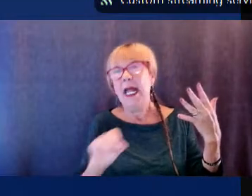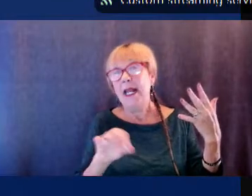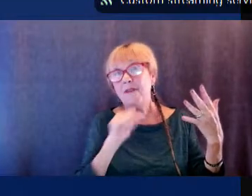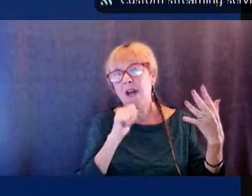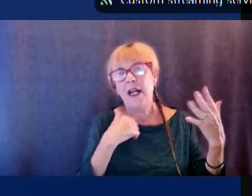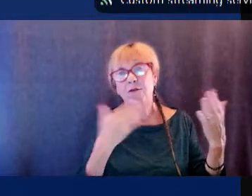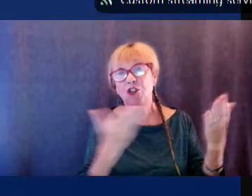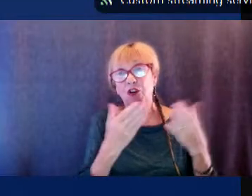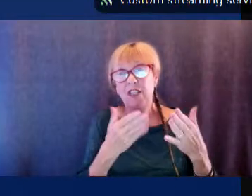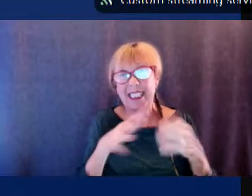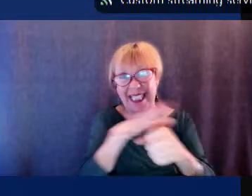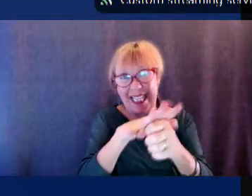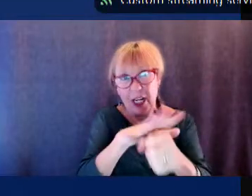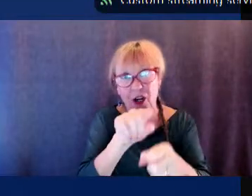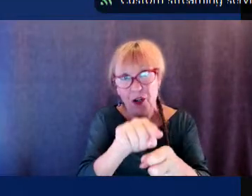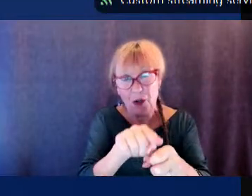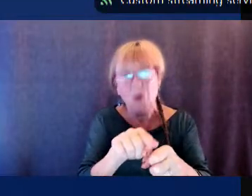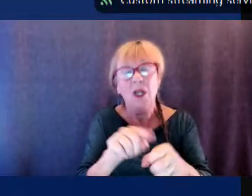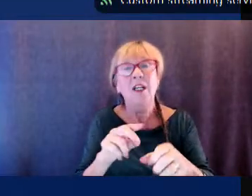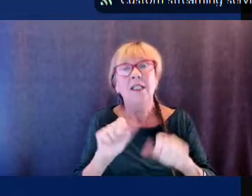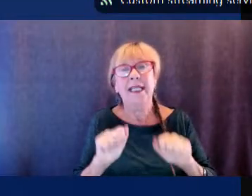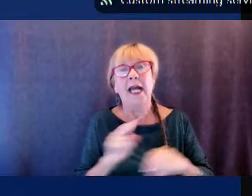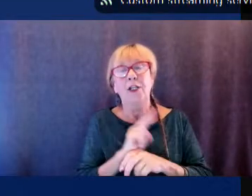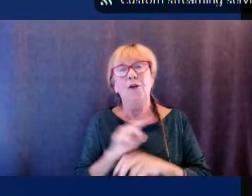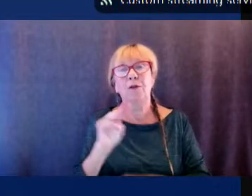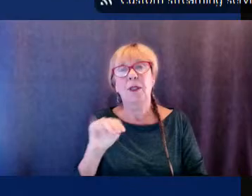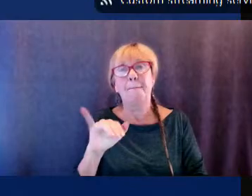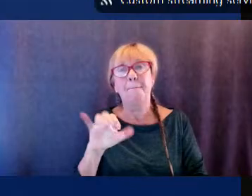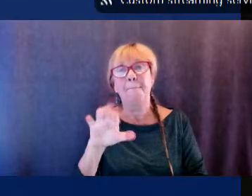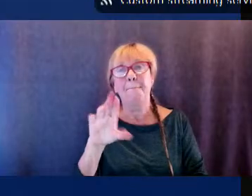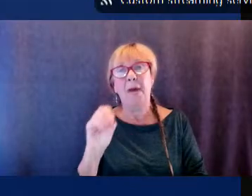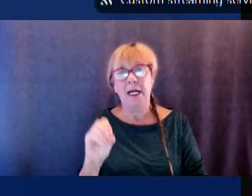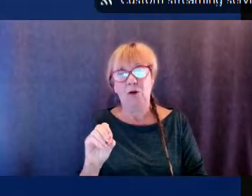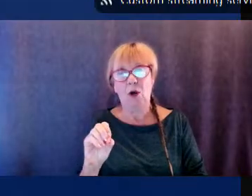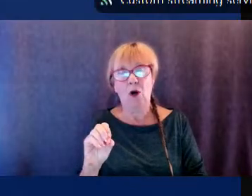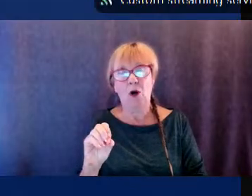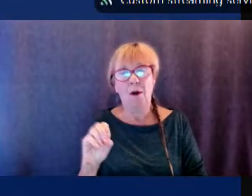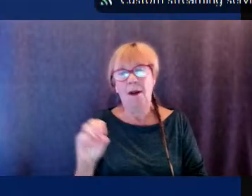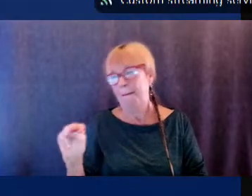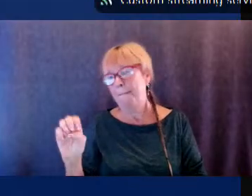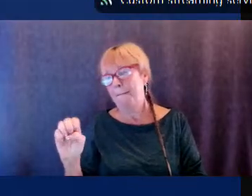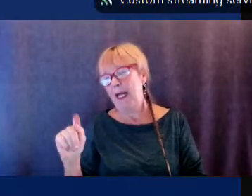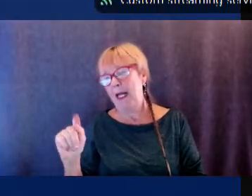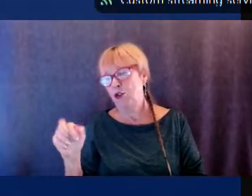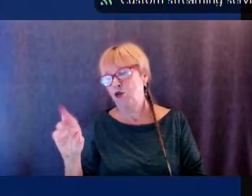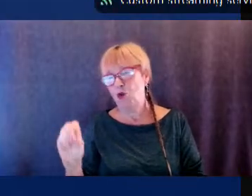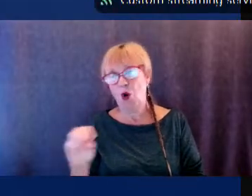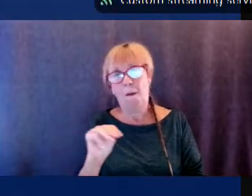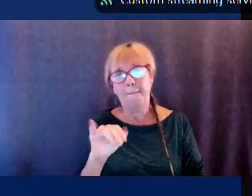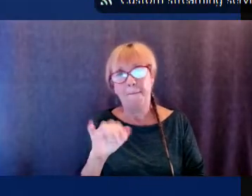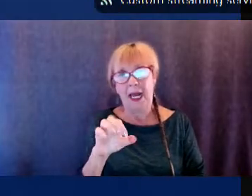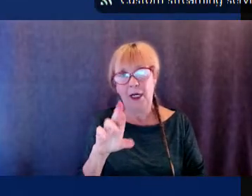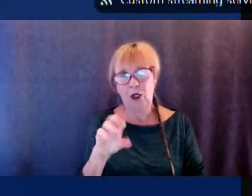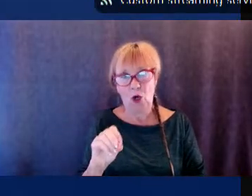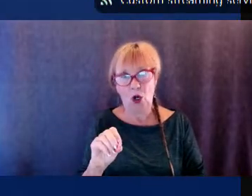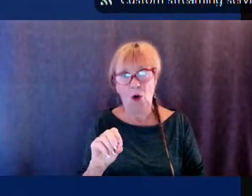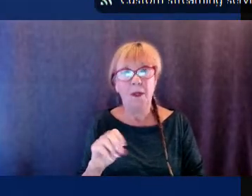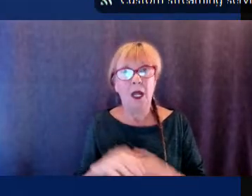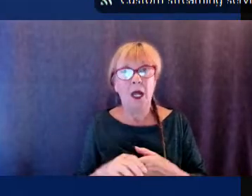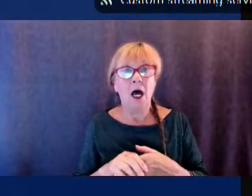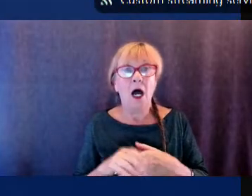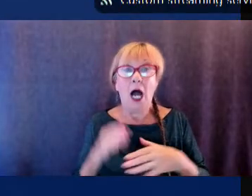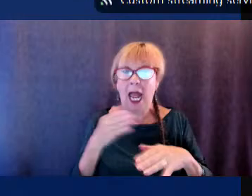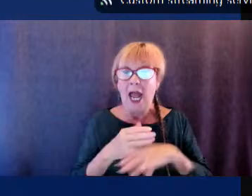go. Besides those 90 days of unlimited rides, after that is complete, you would get 20 free rides a month that can be